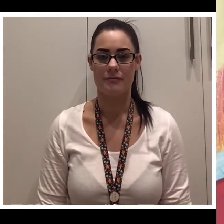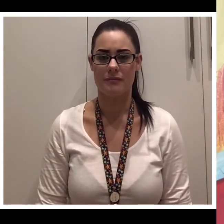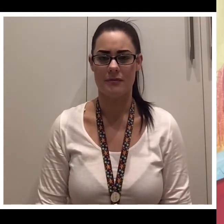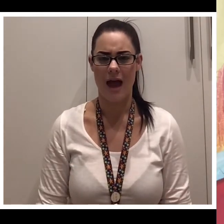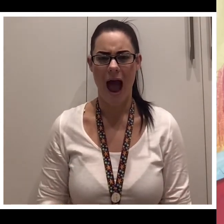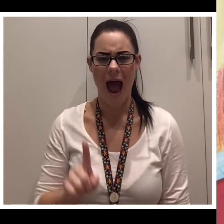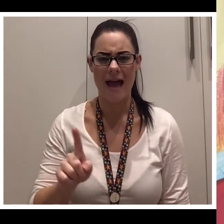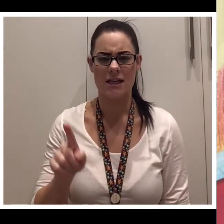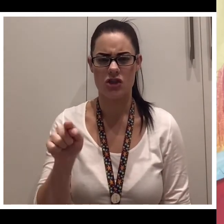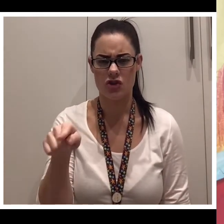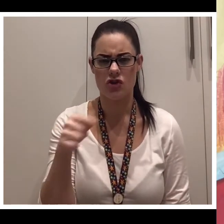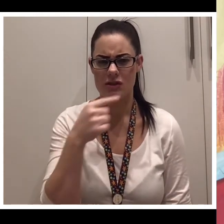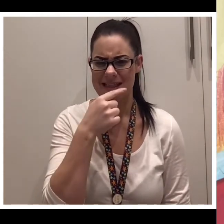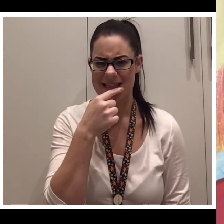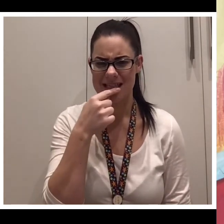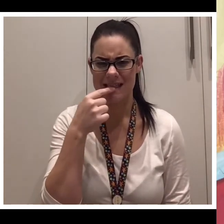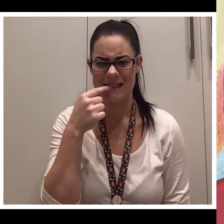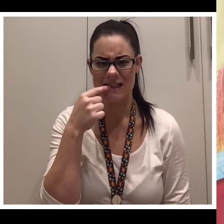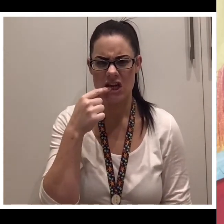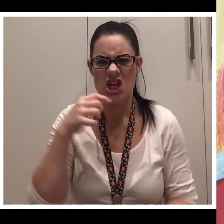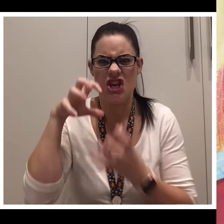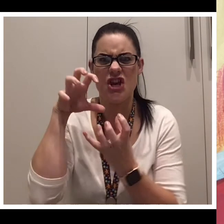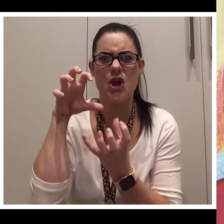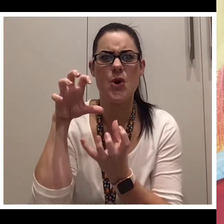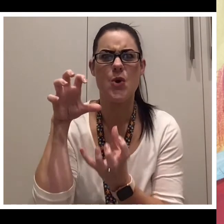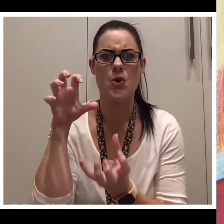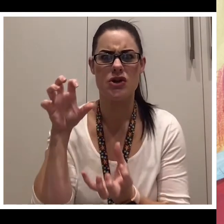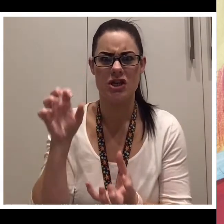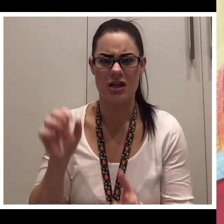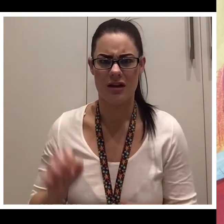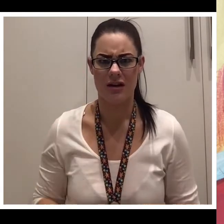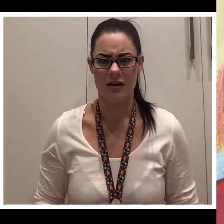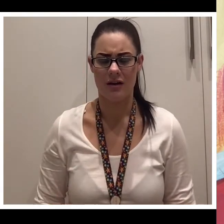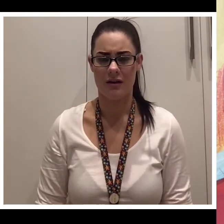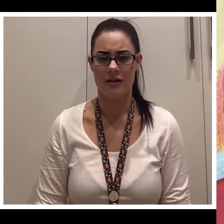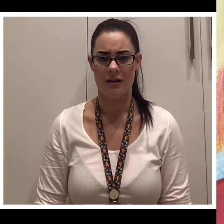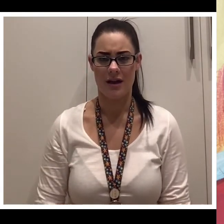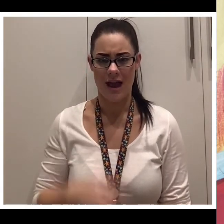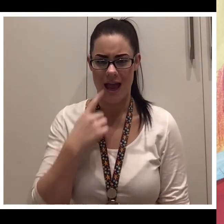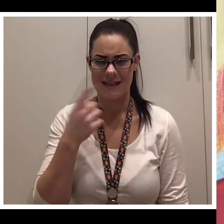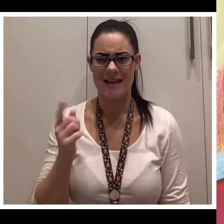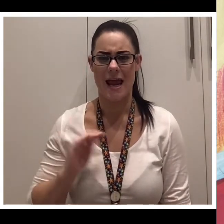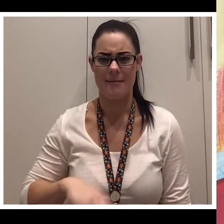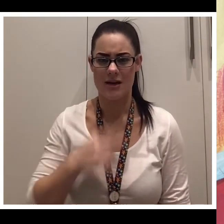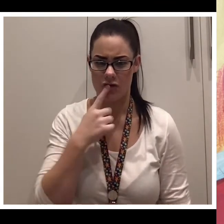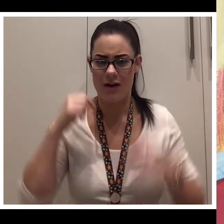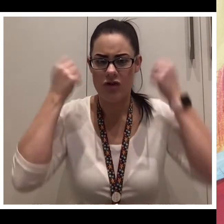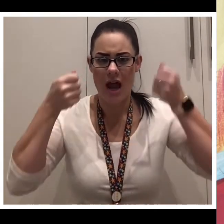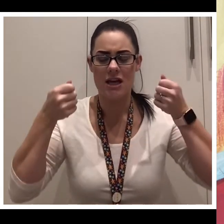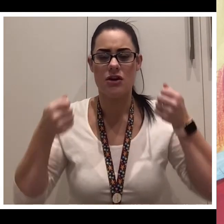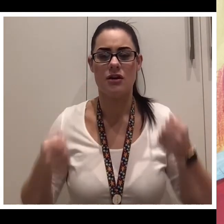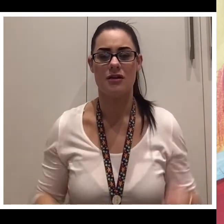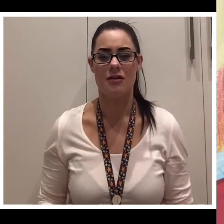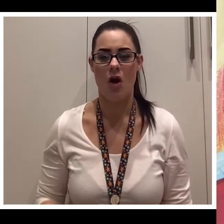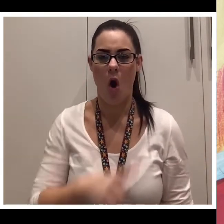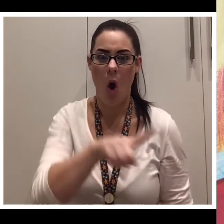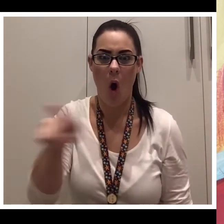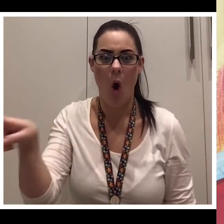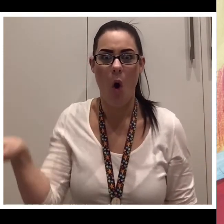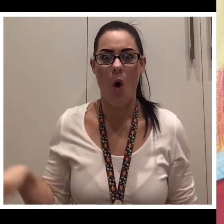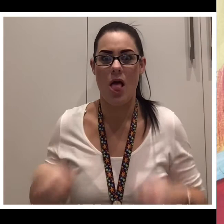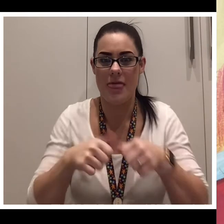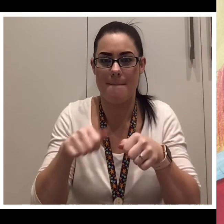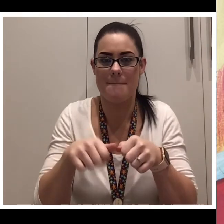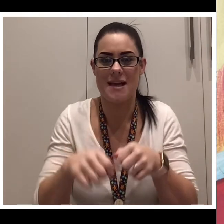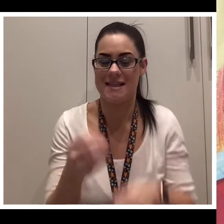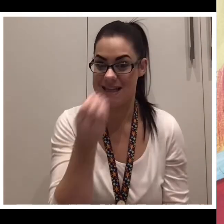"And your teeth are just huge," exclaimed Little Red Riding Hood. "All the better